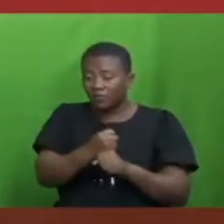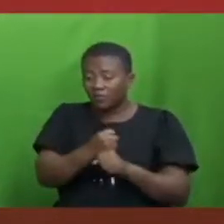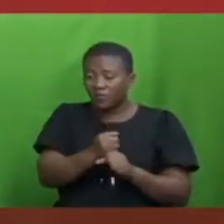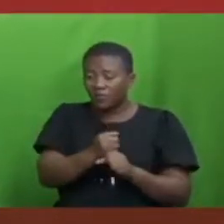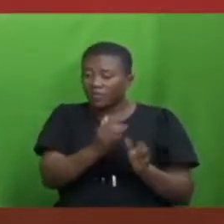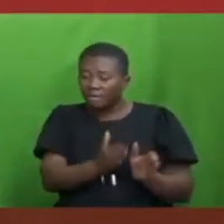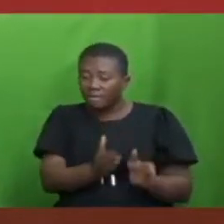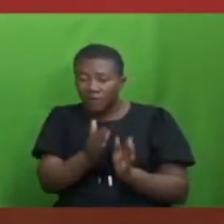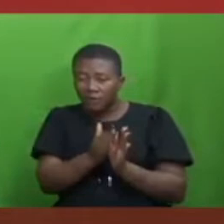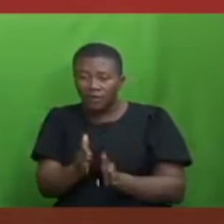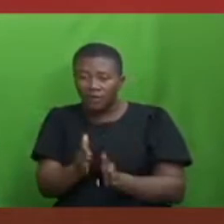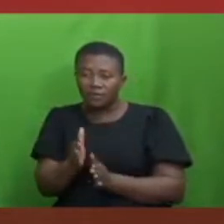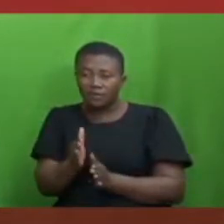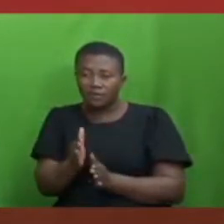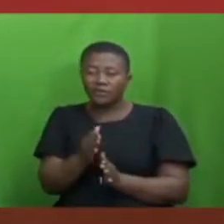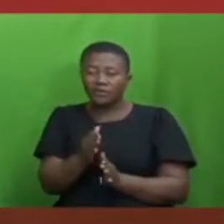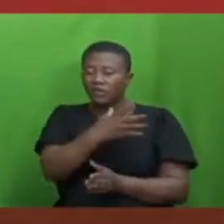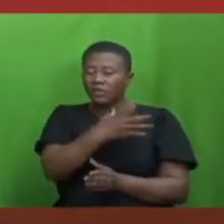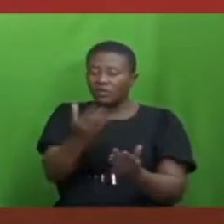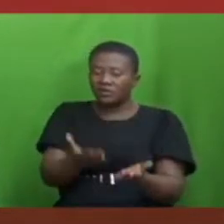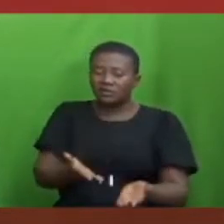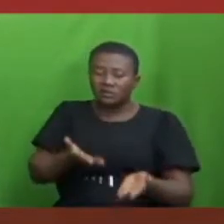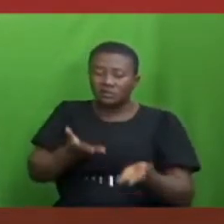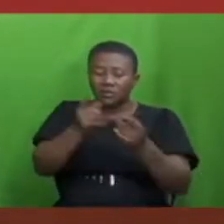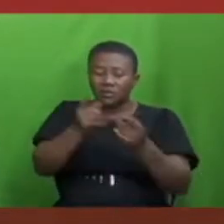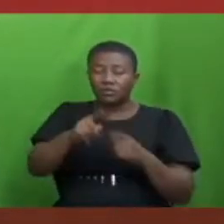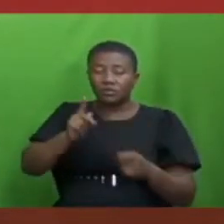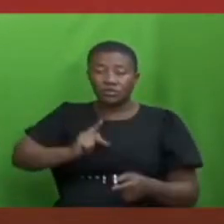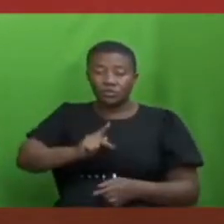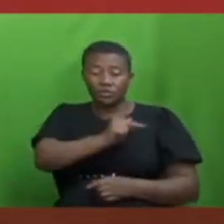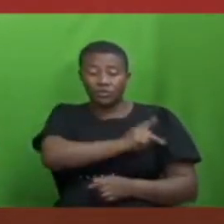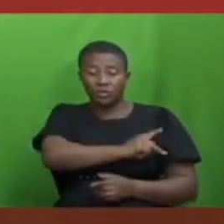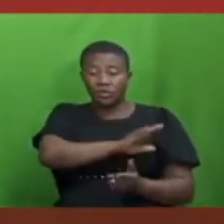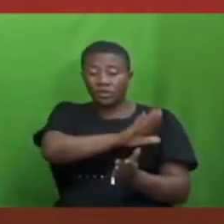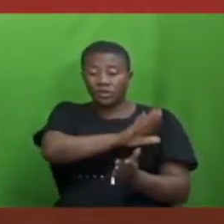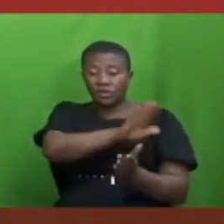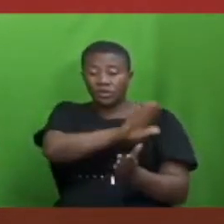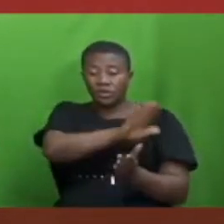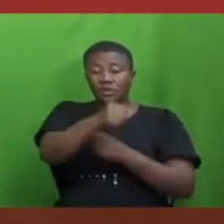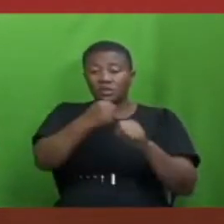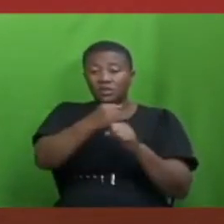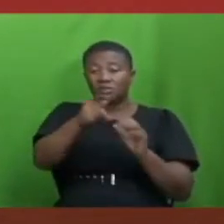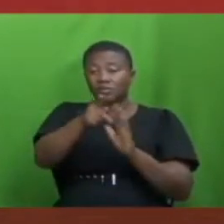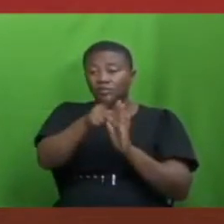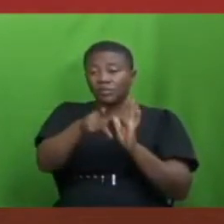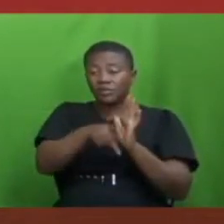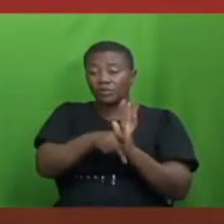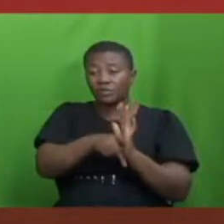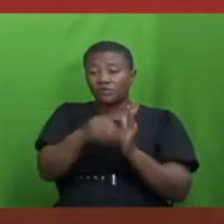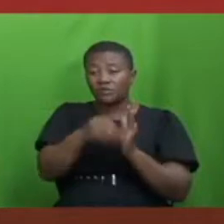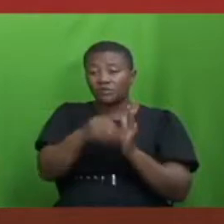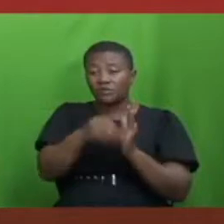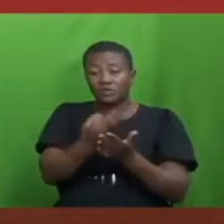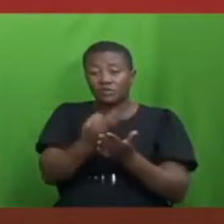prepare and submit to Parliament a mid-year fiscal policy review.